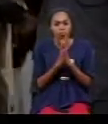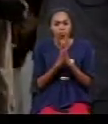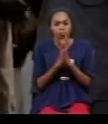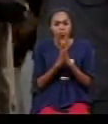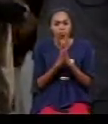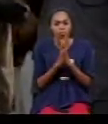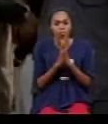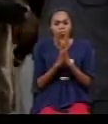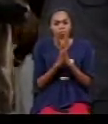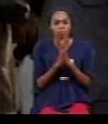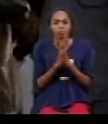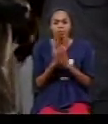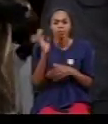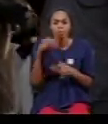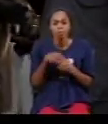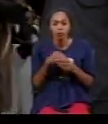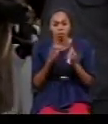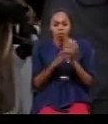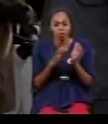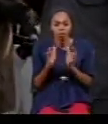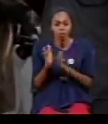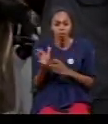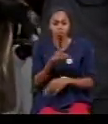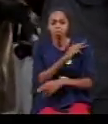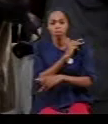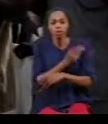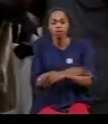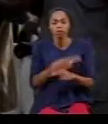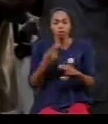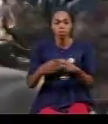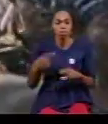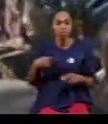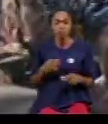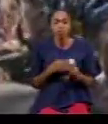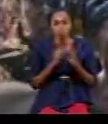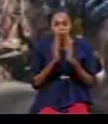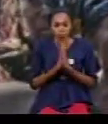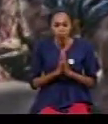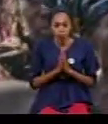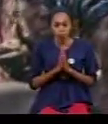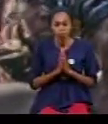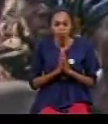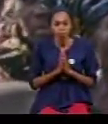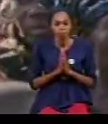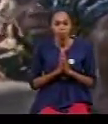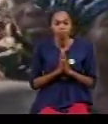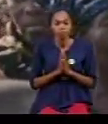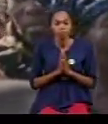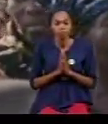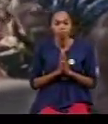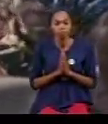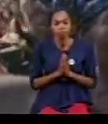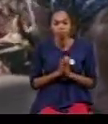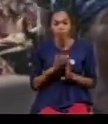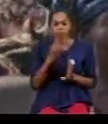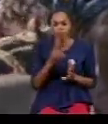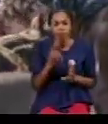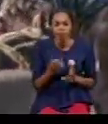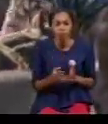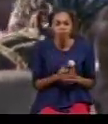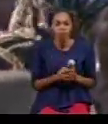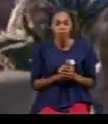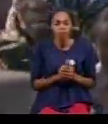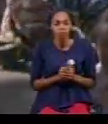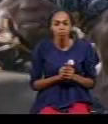In Jesus' mighty name we pray. Let me tell you, you just have to quickly call